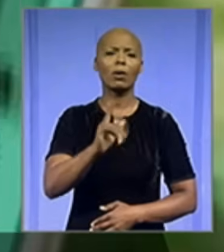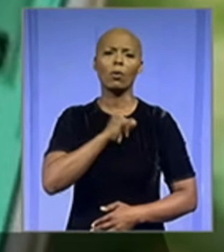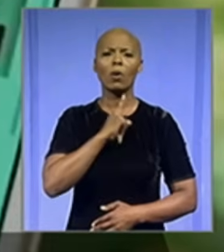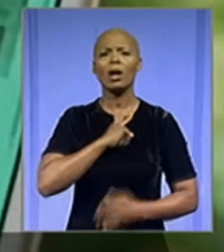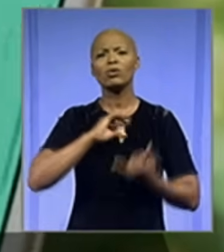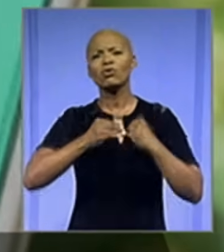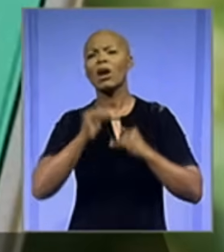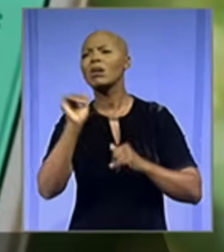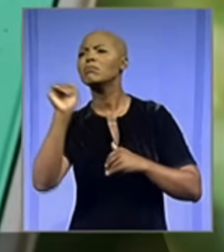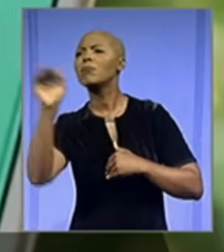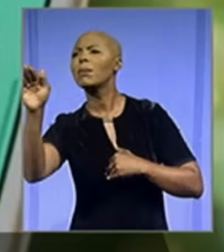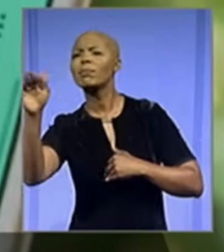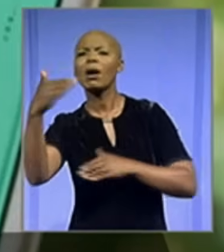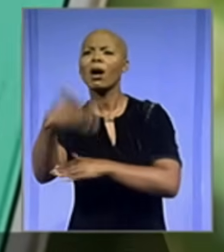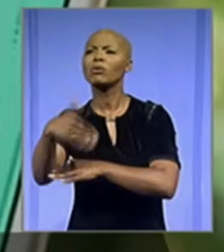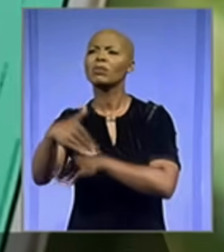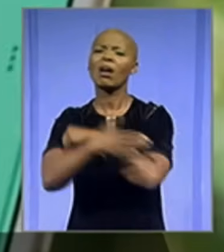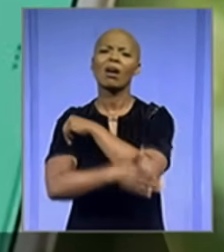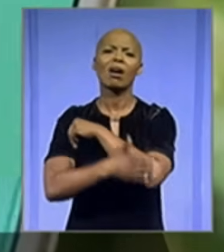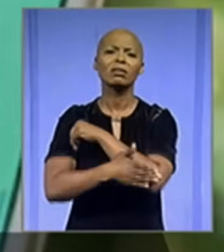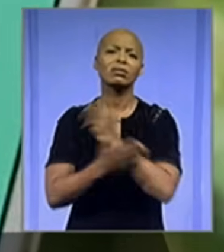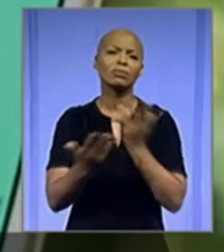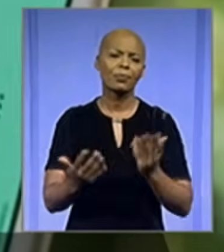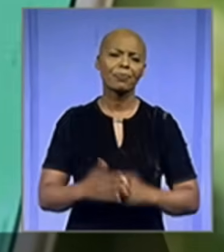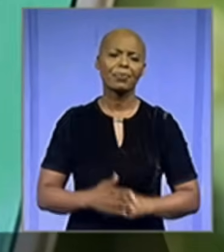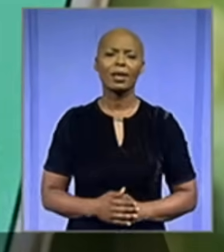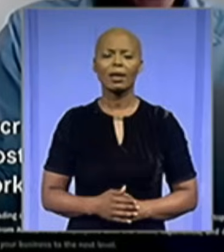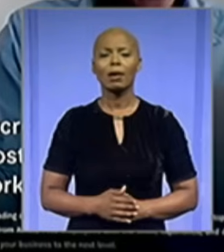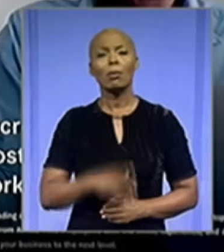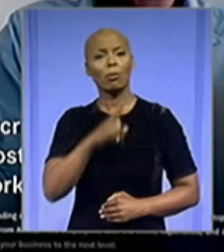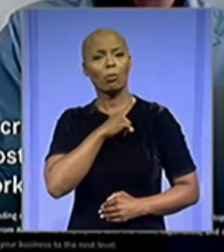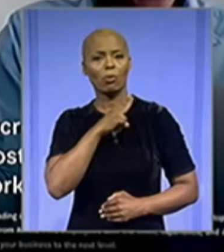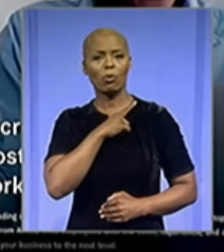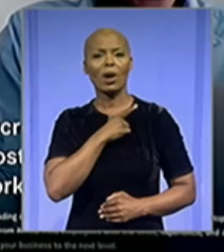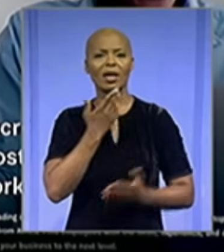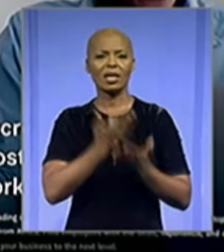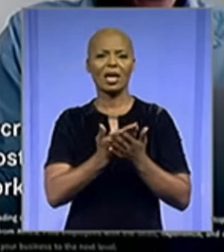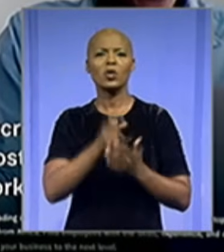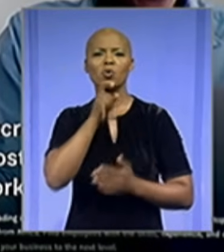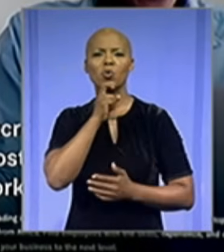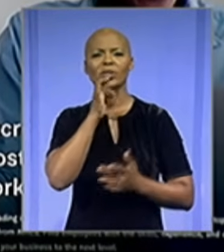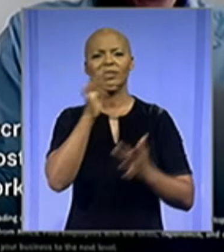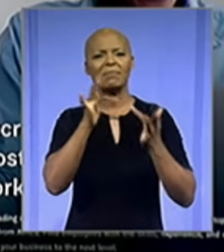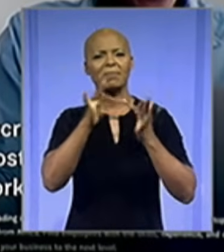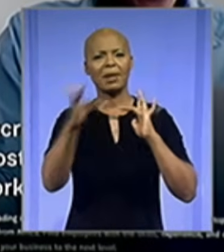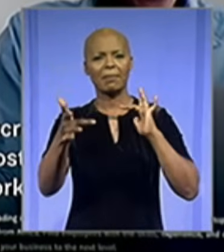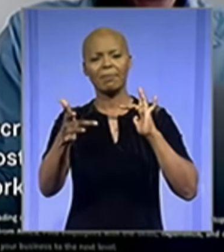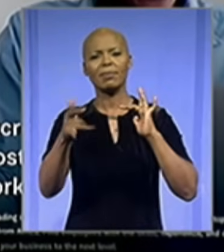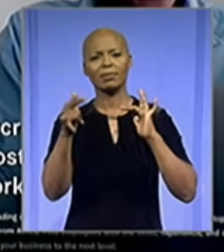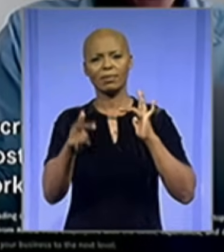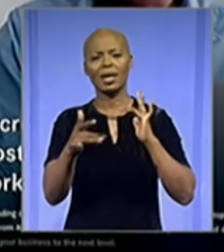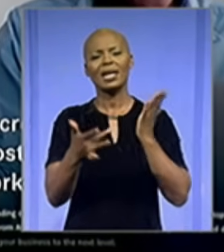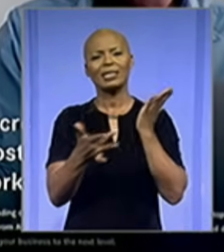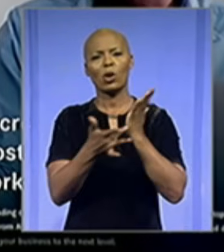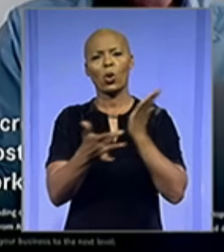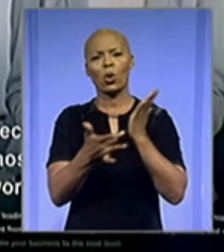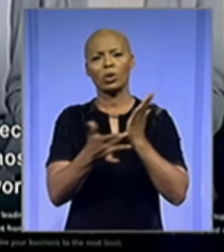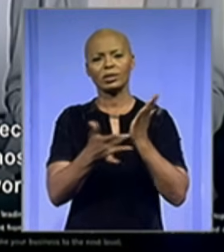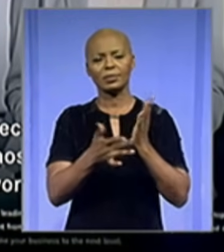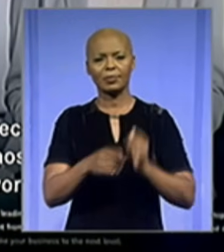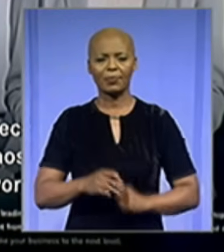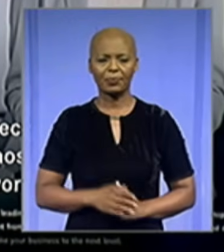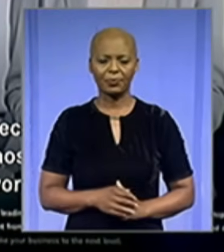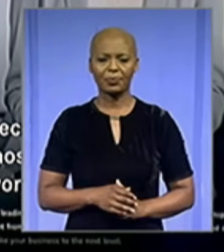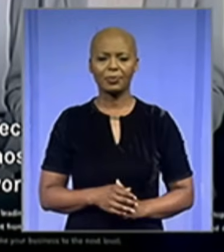go bona katlego kwa ntle ga naga. Se se kgonega ka ntlha ya tiriso ya thekenoloji ya digital. JA